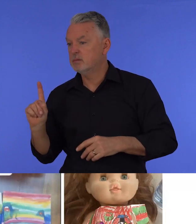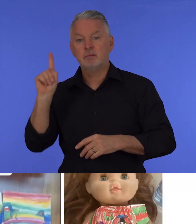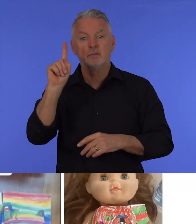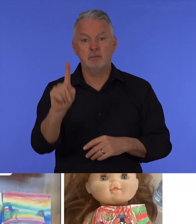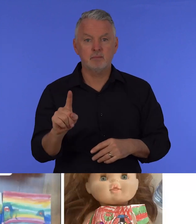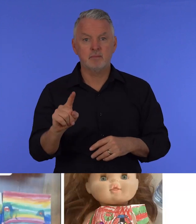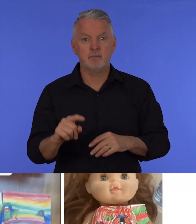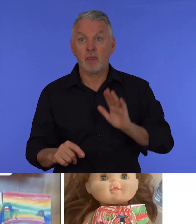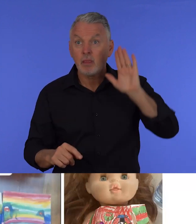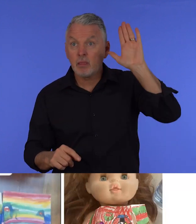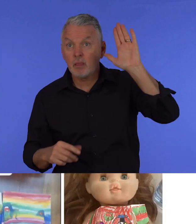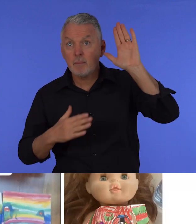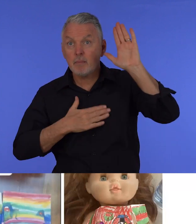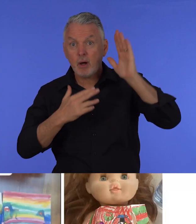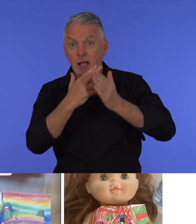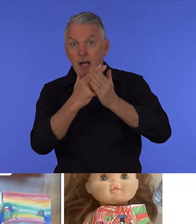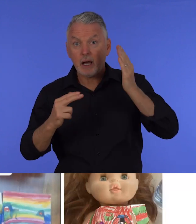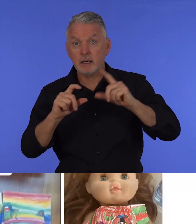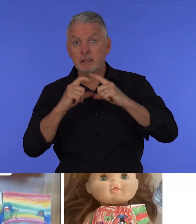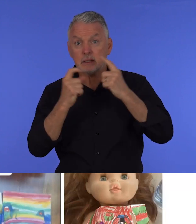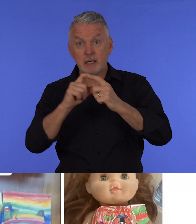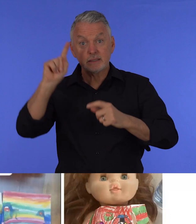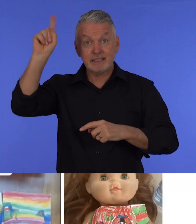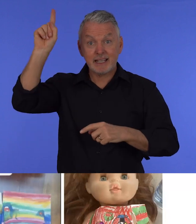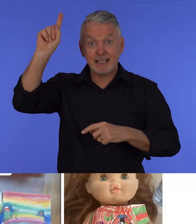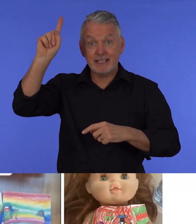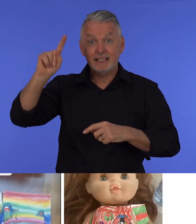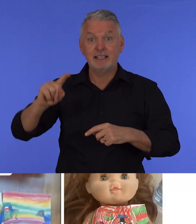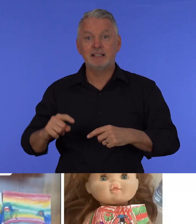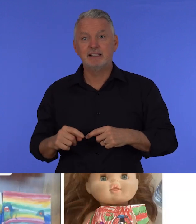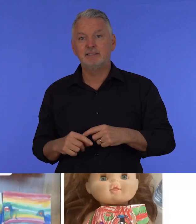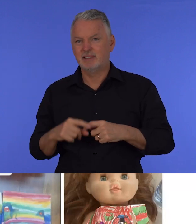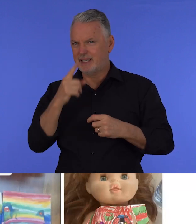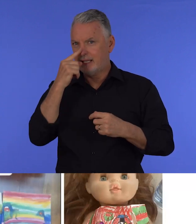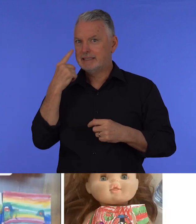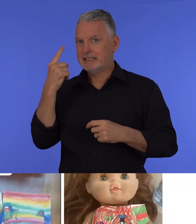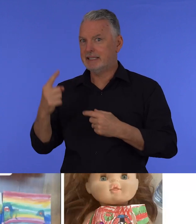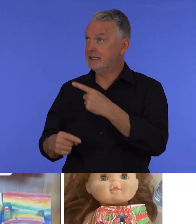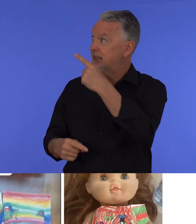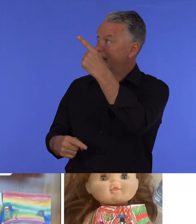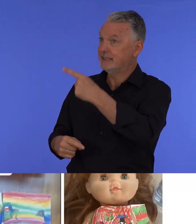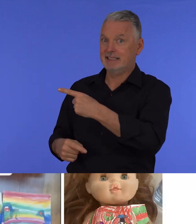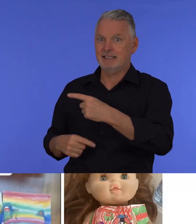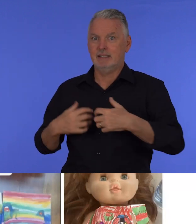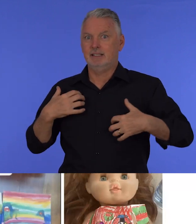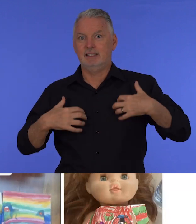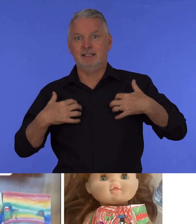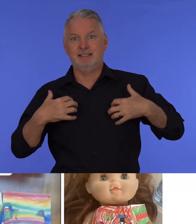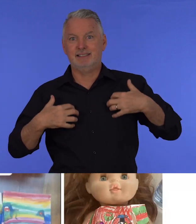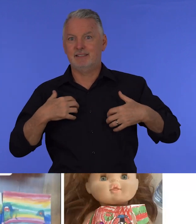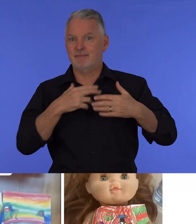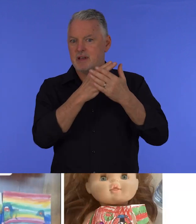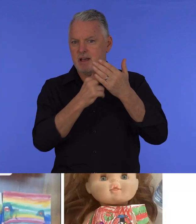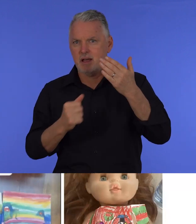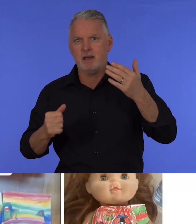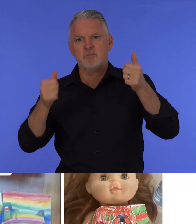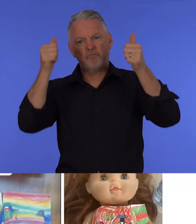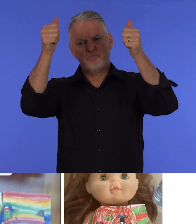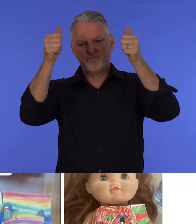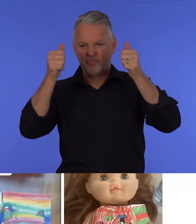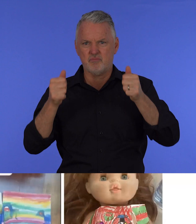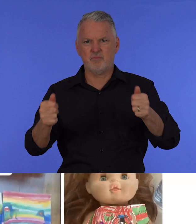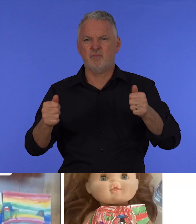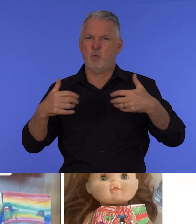from us. And every week Ariana will ask, is it my art class day today? And as you can see,